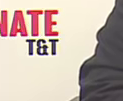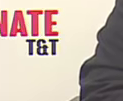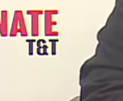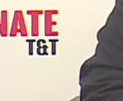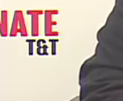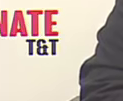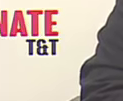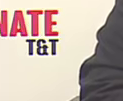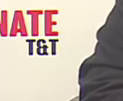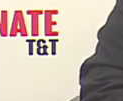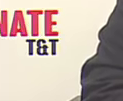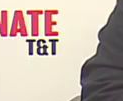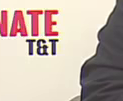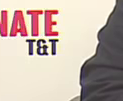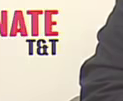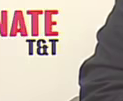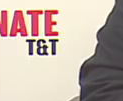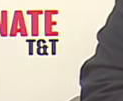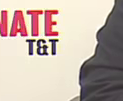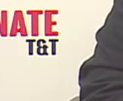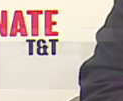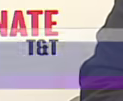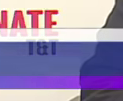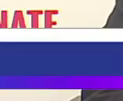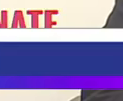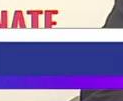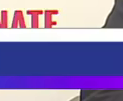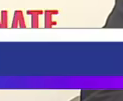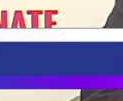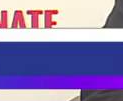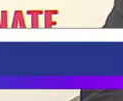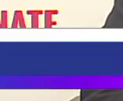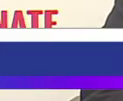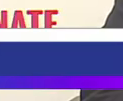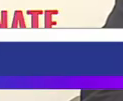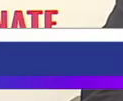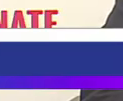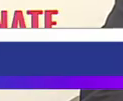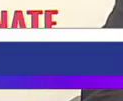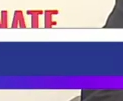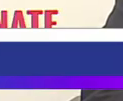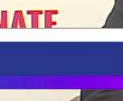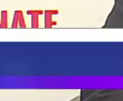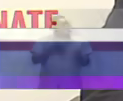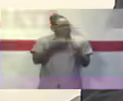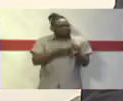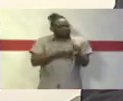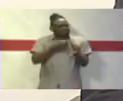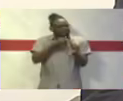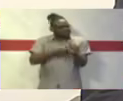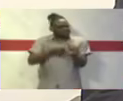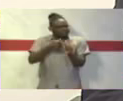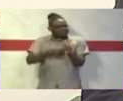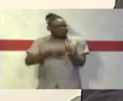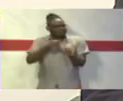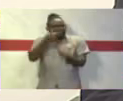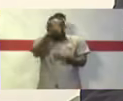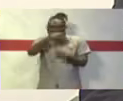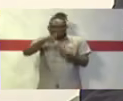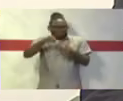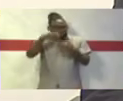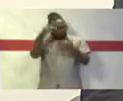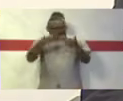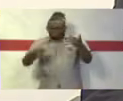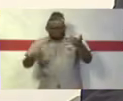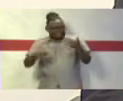pressure to have the COVID-19 vaccine. Every single vaccine is recommended. The sites are available everywhere